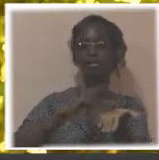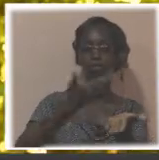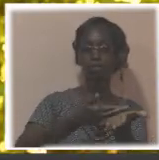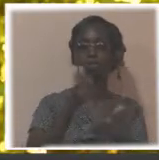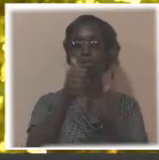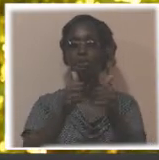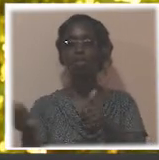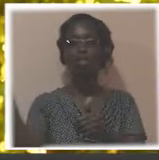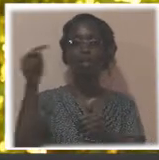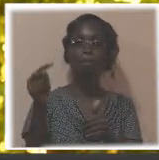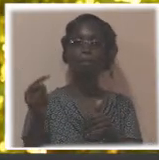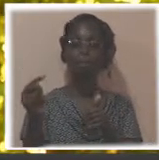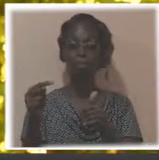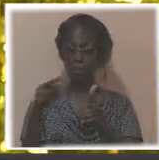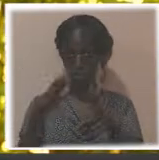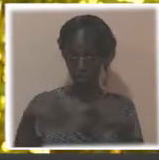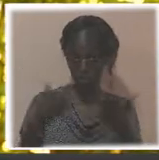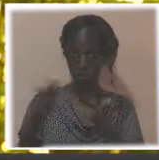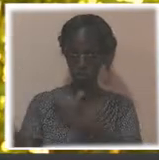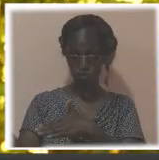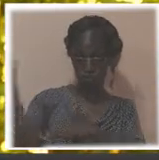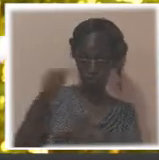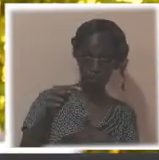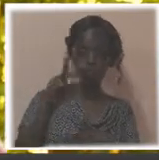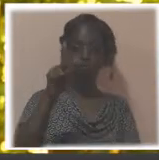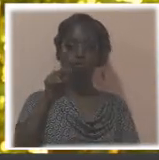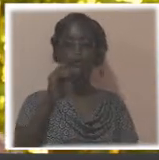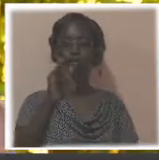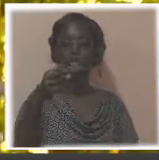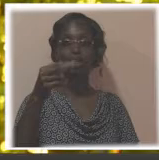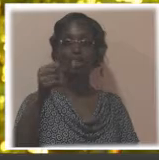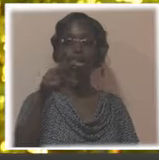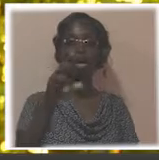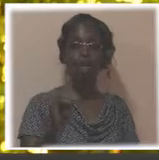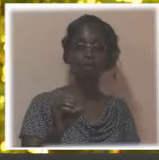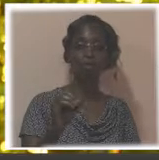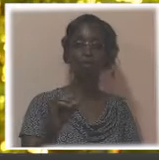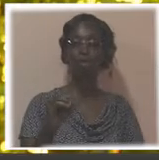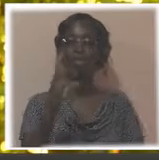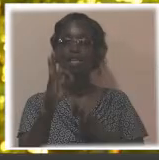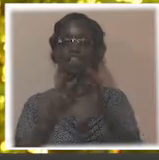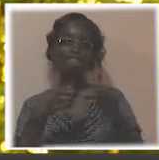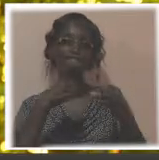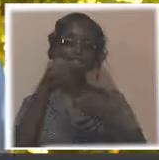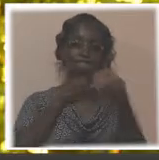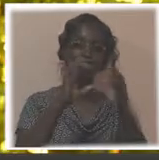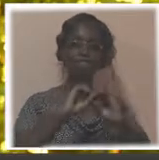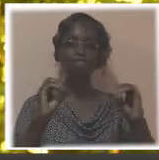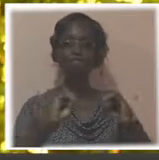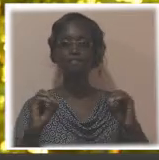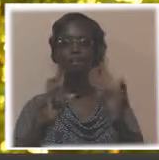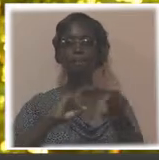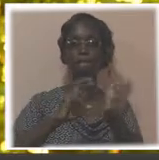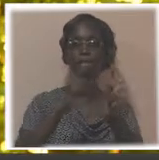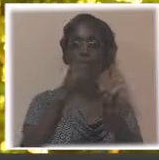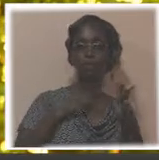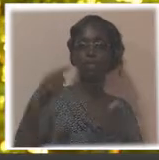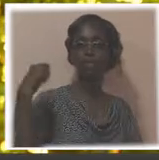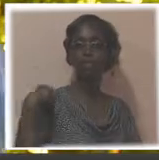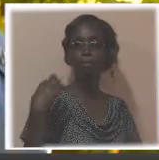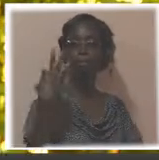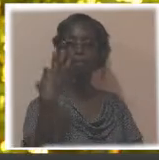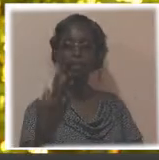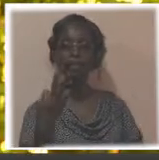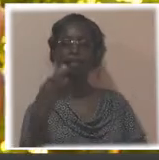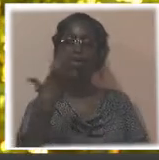double. If you don't vote for it, that would mean by number three, either population you